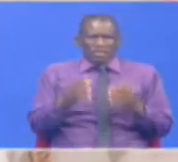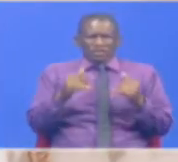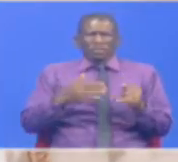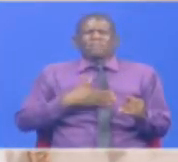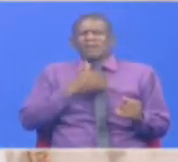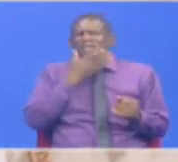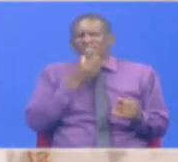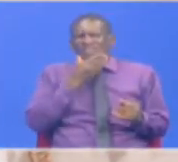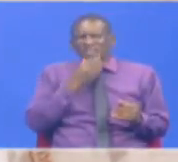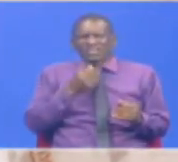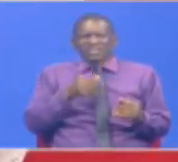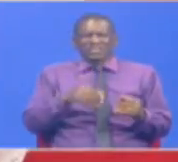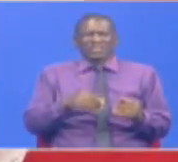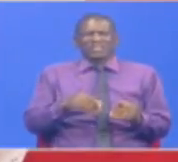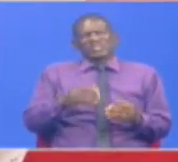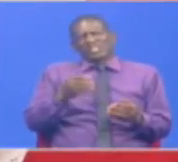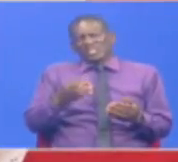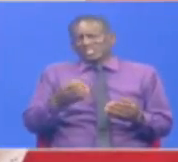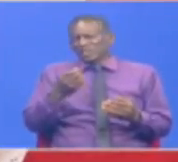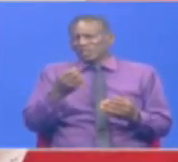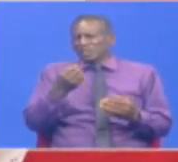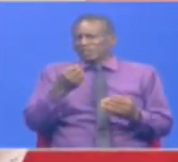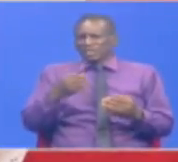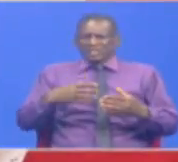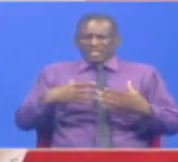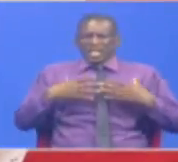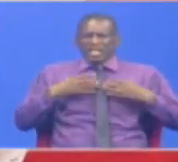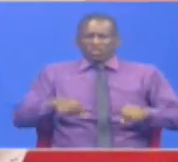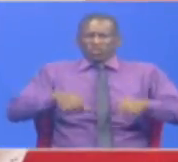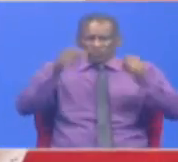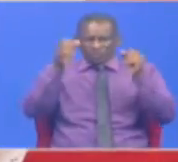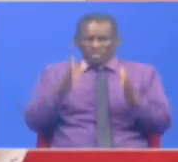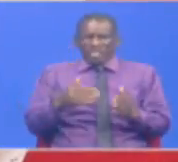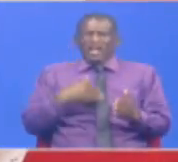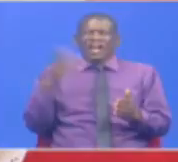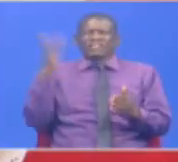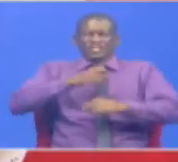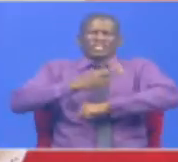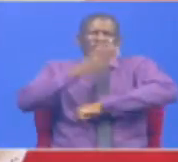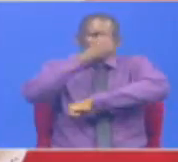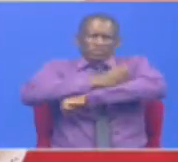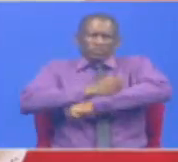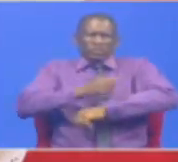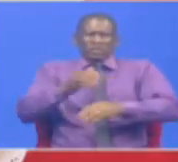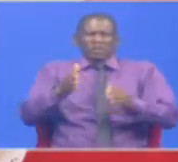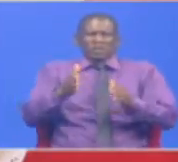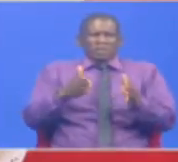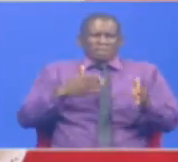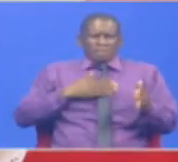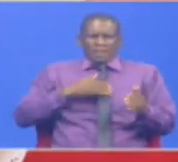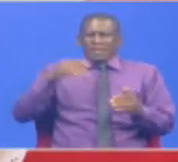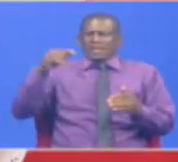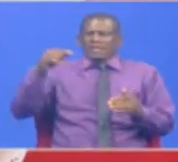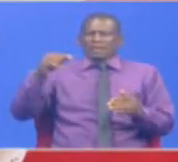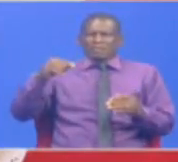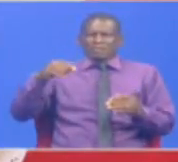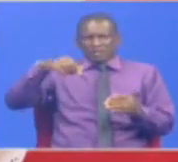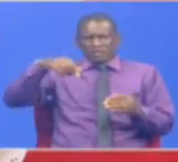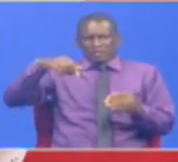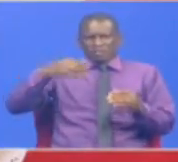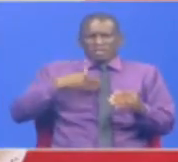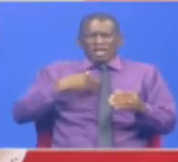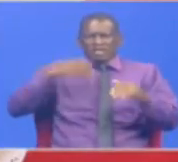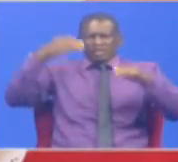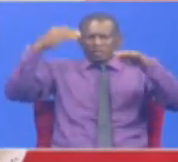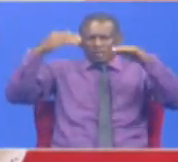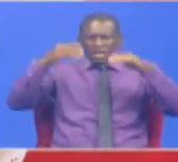in the medical field, so when I cleared high school, my grades combination, I had qualified for nursing,